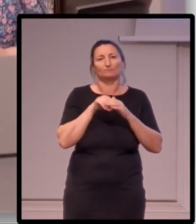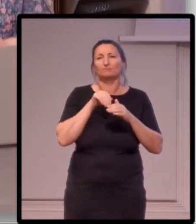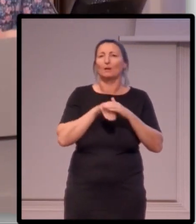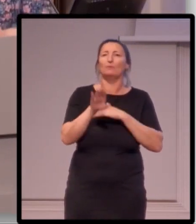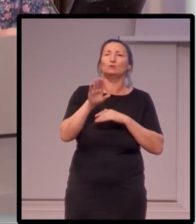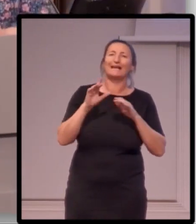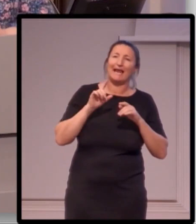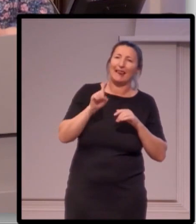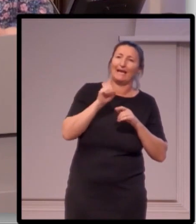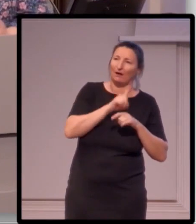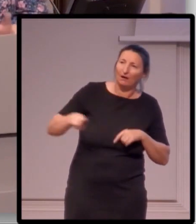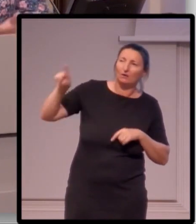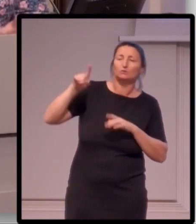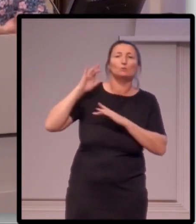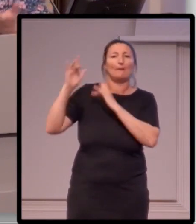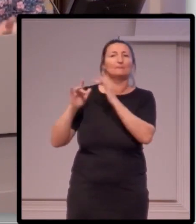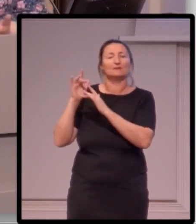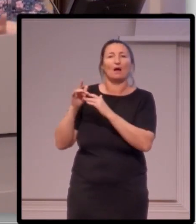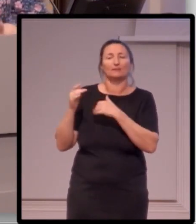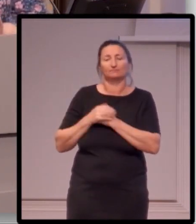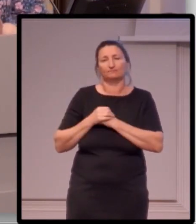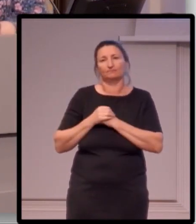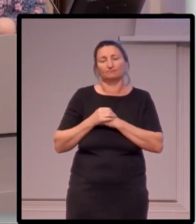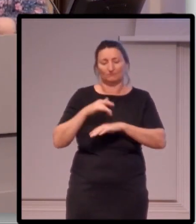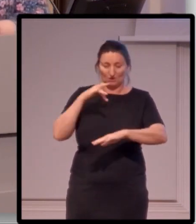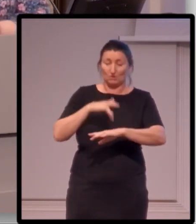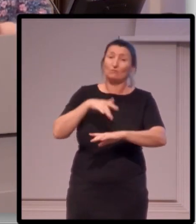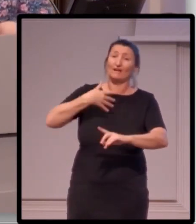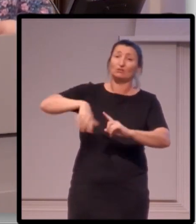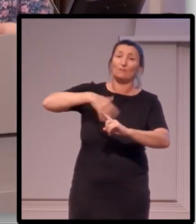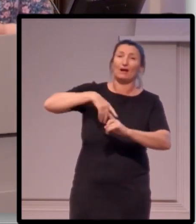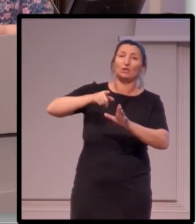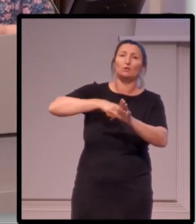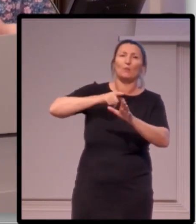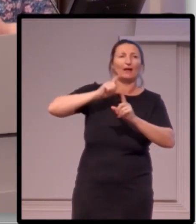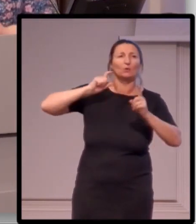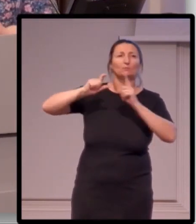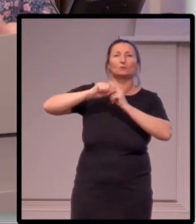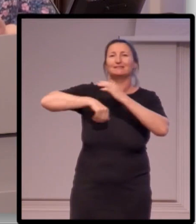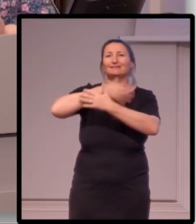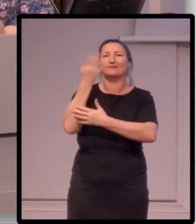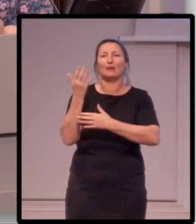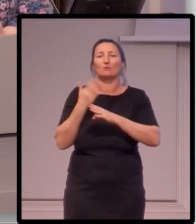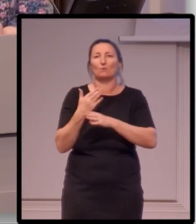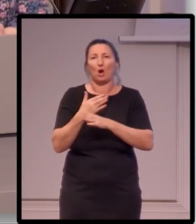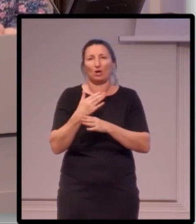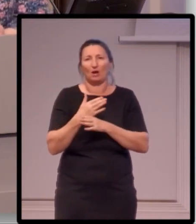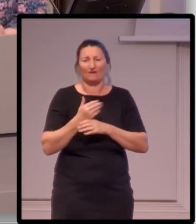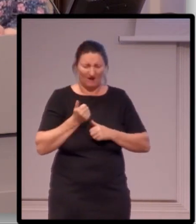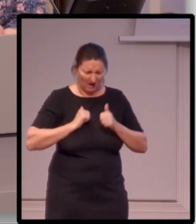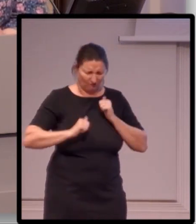that you can look at that yourself. But like I said, my professional background is as a youth and community development worker. I'm really proud now that there's